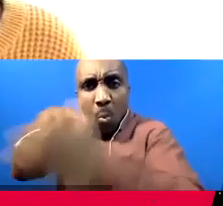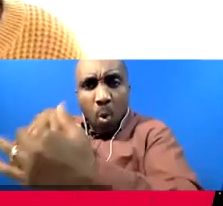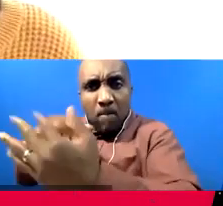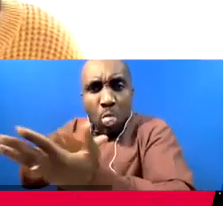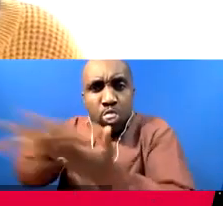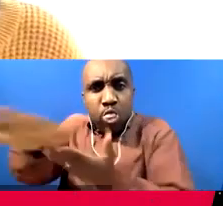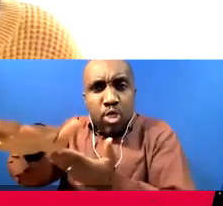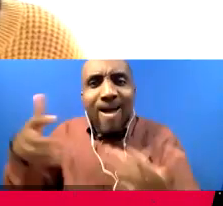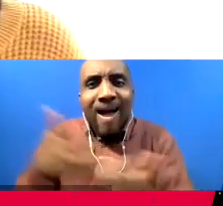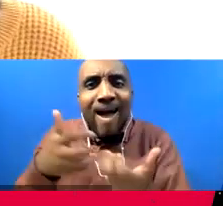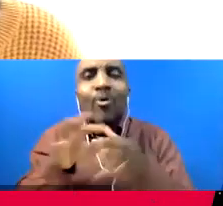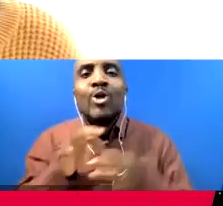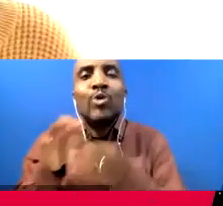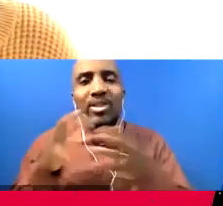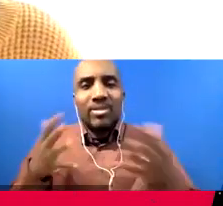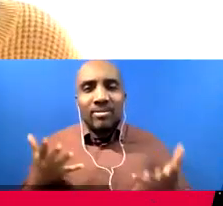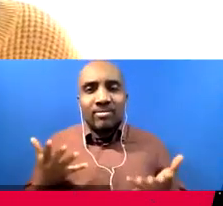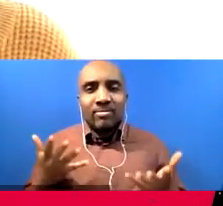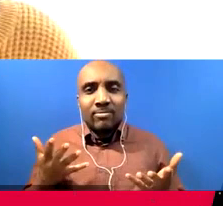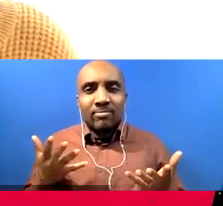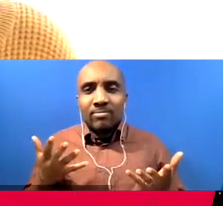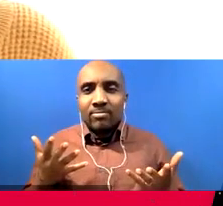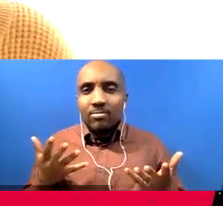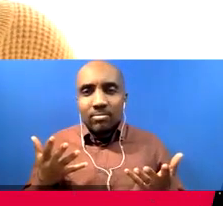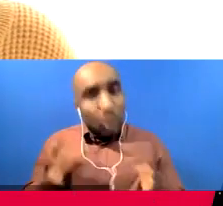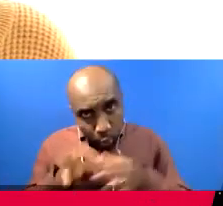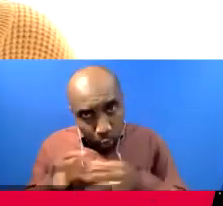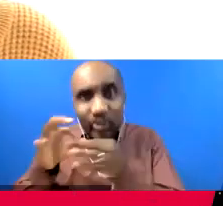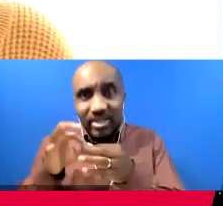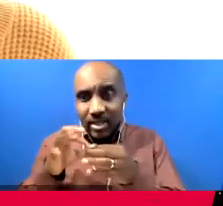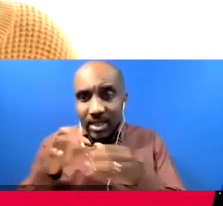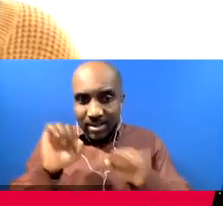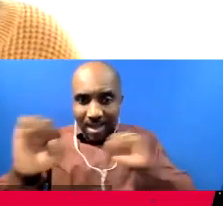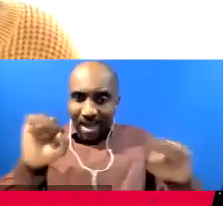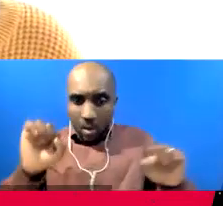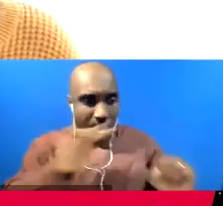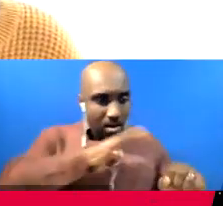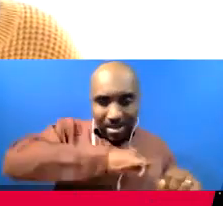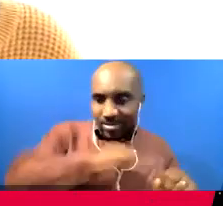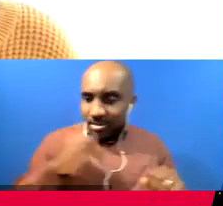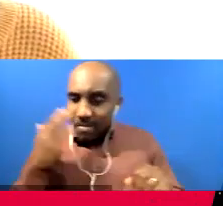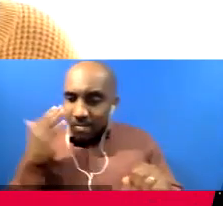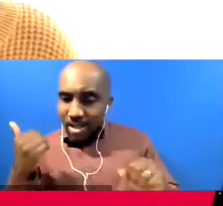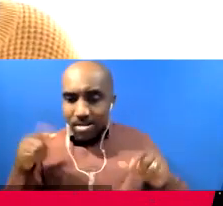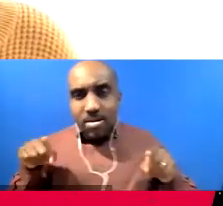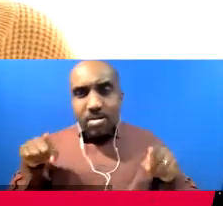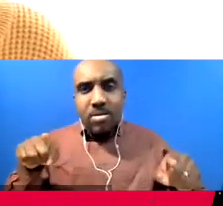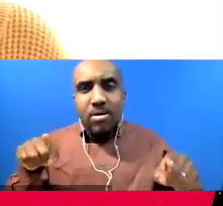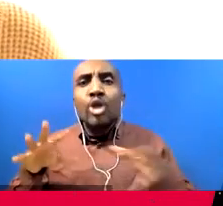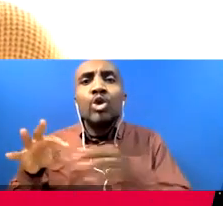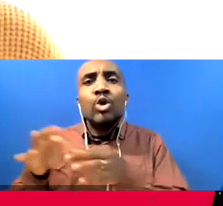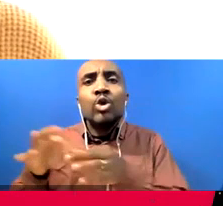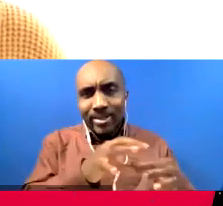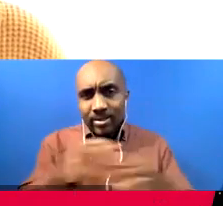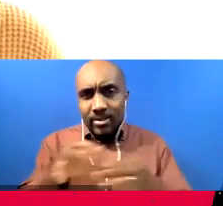militaries in the world at that time? Is only through unity. That's the only way you can do it. So I think that unity in our movements, that's so